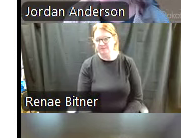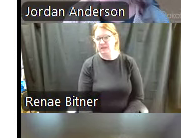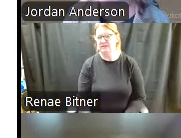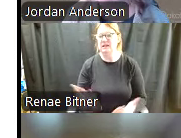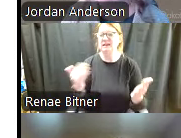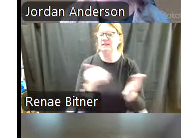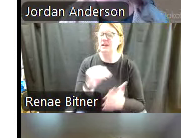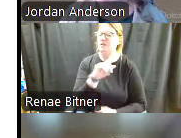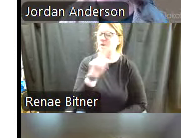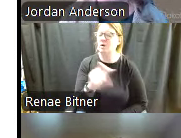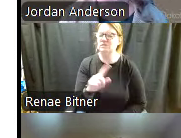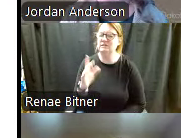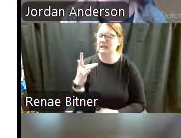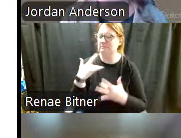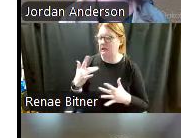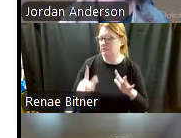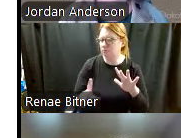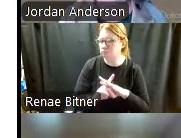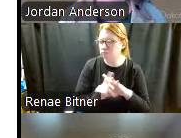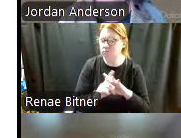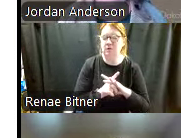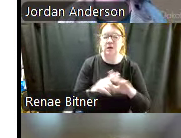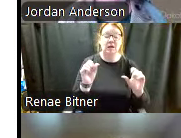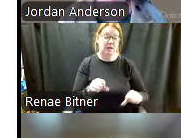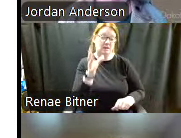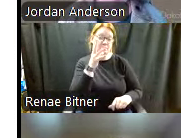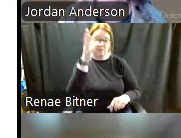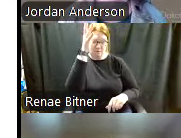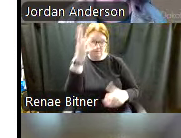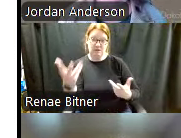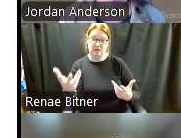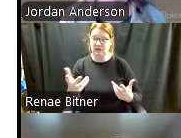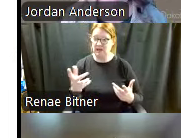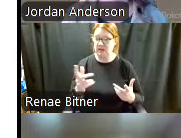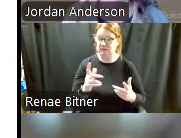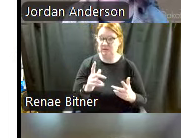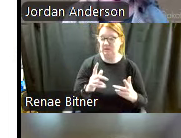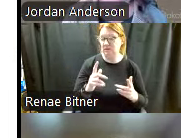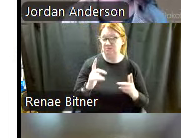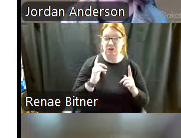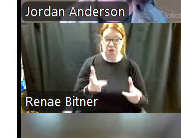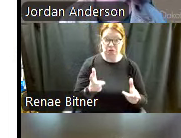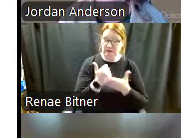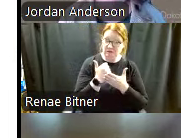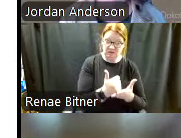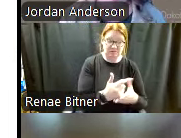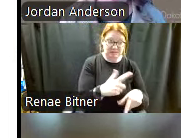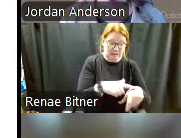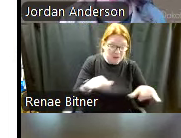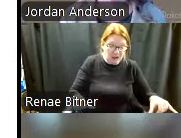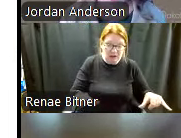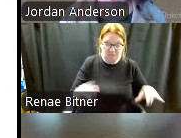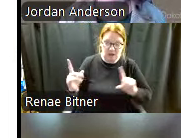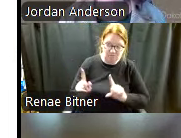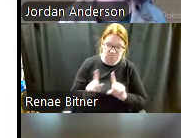we've gotten. You know, can parent-infant and early intervention go out at the same time? And we are absolutely encouraging that. We want